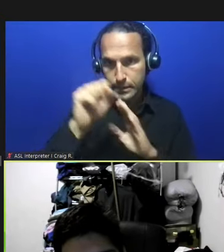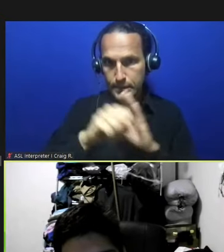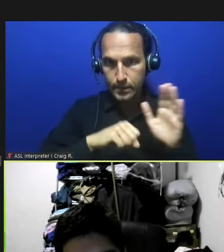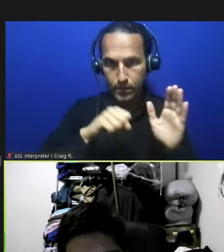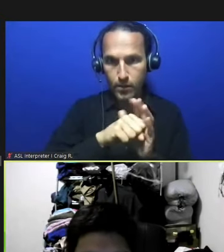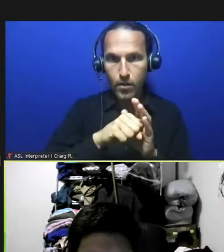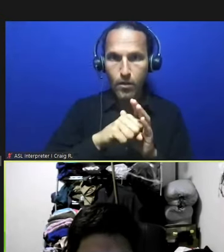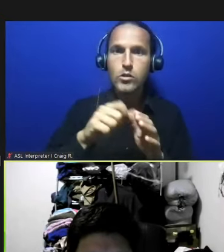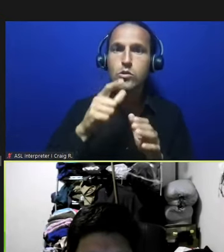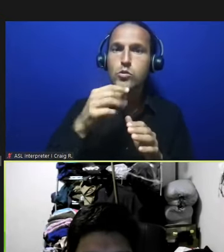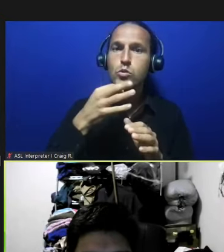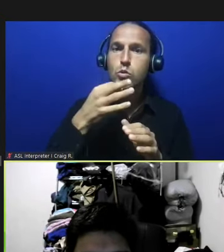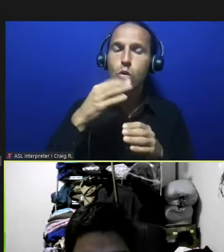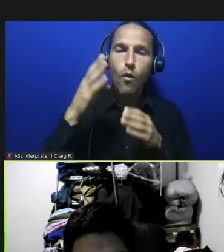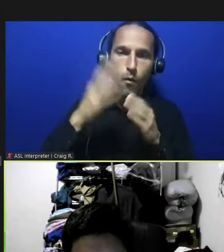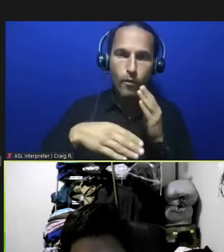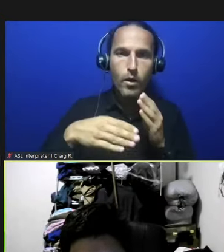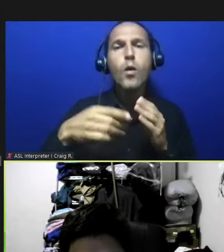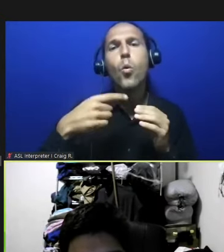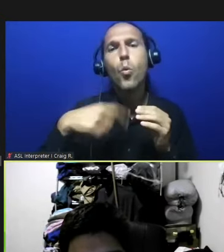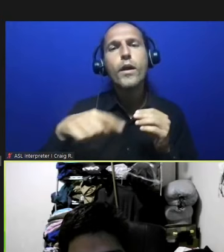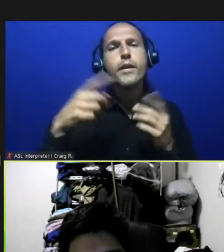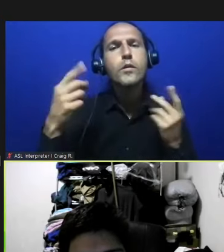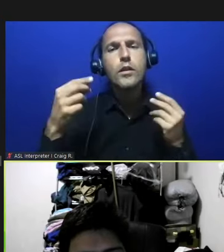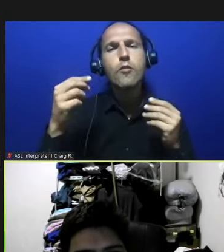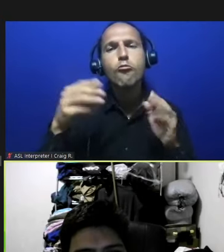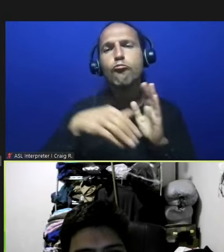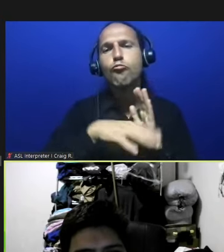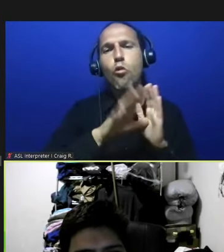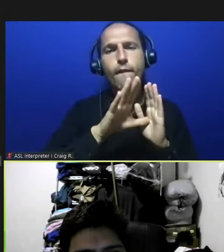while the summer season is almost over, we need to review